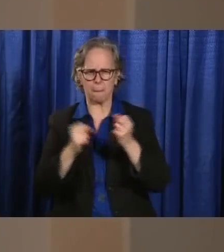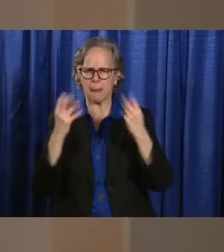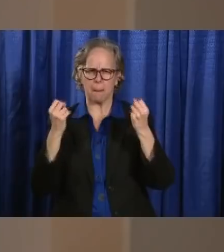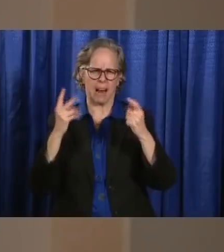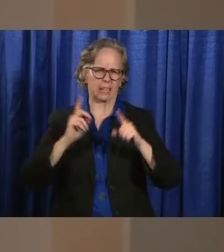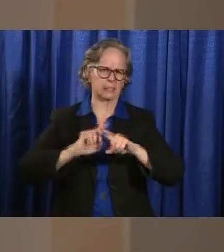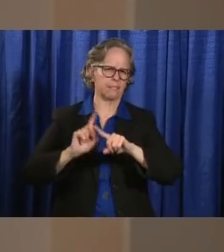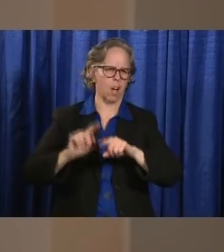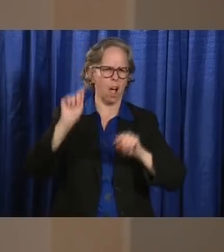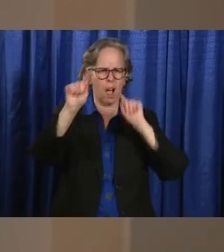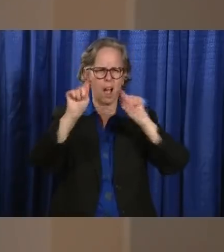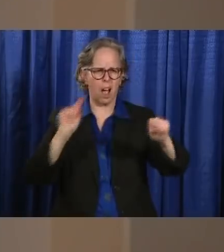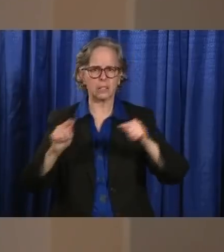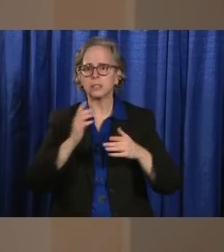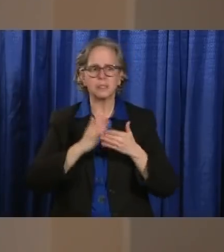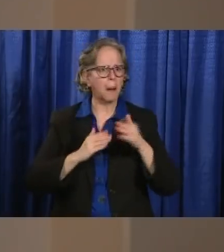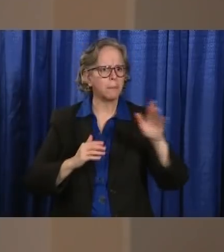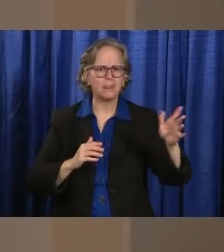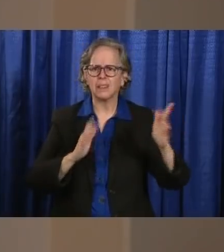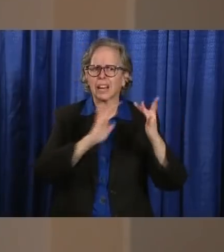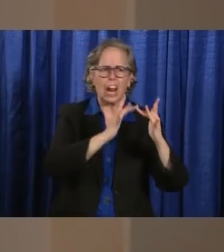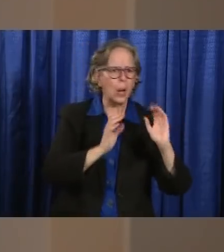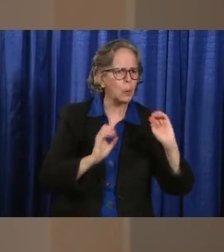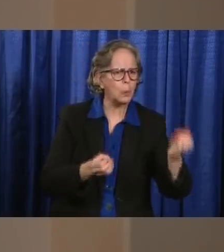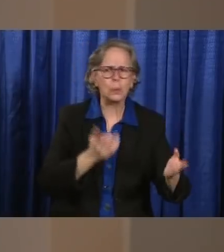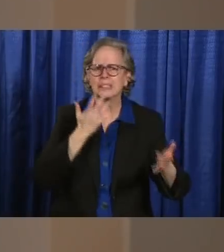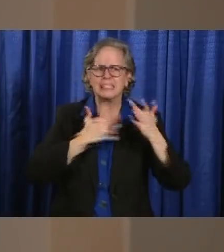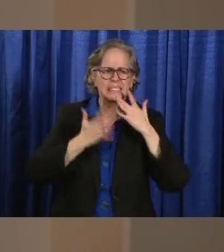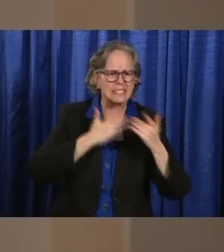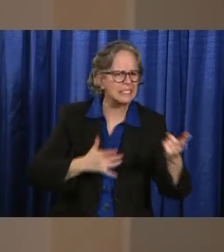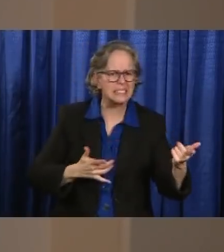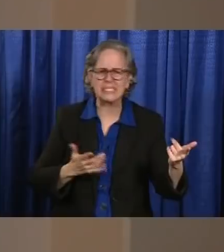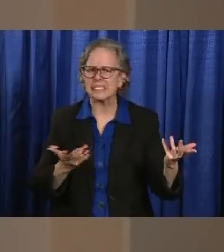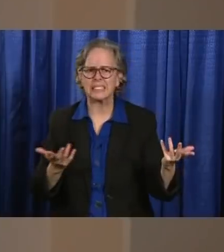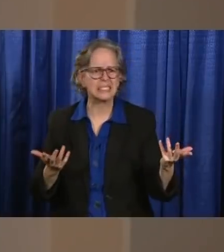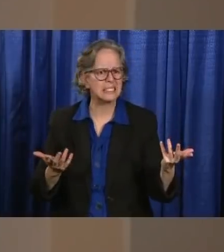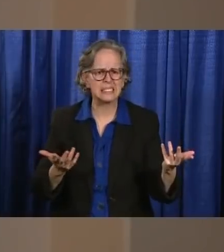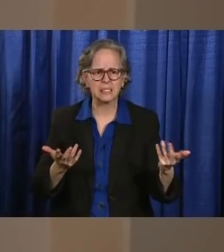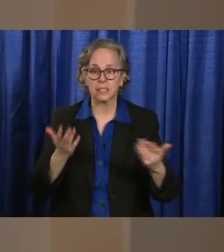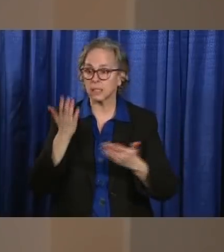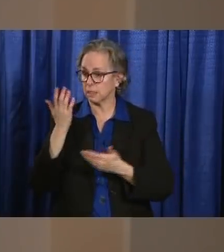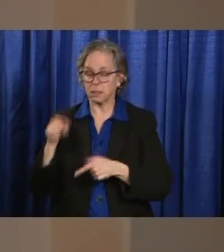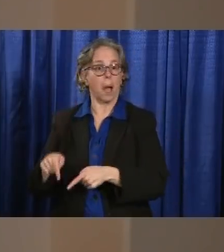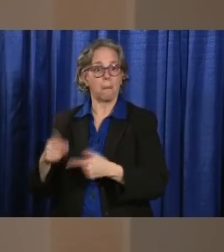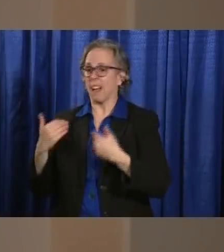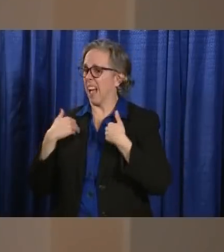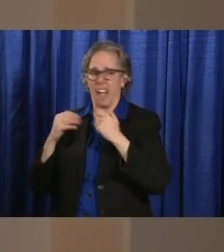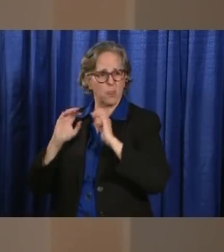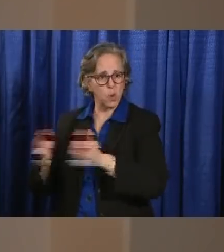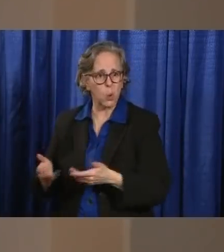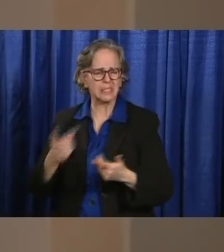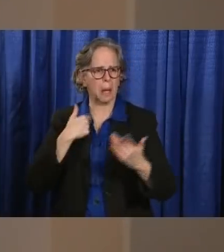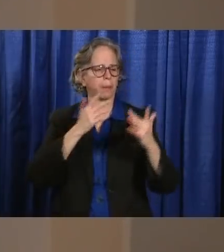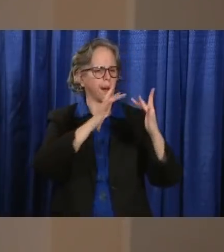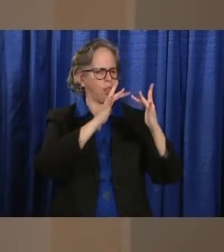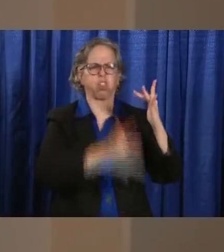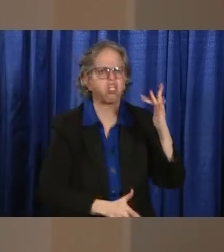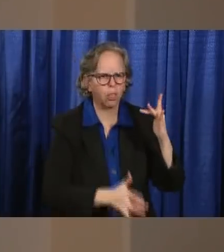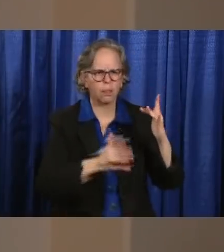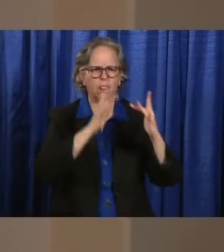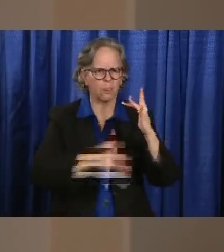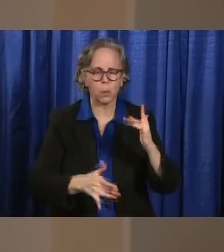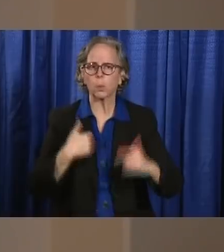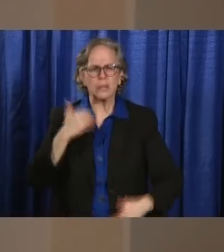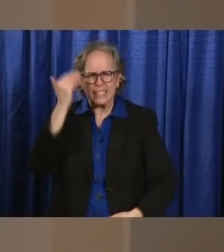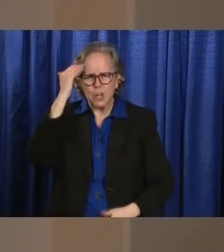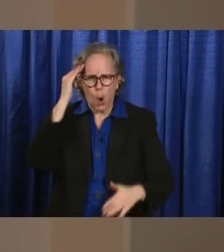don't have great internet access. Maybe sometimes you don't have it at all, or it's very spotty. This is really important, as we know students